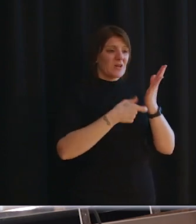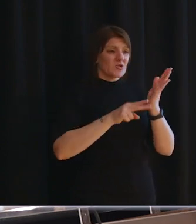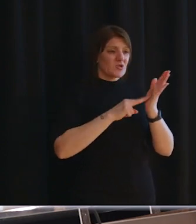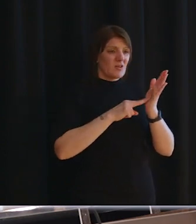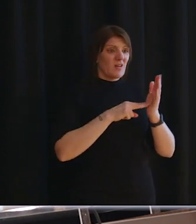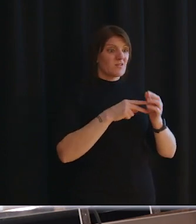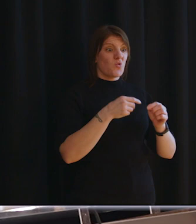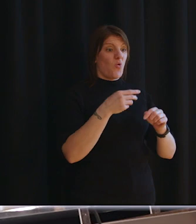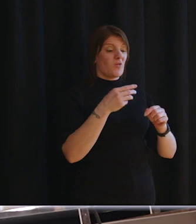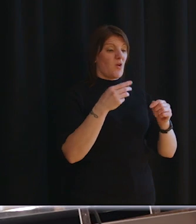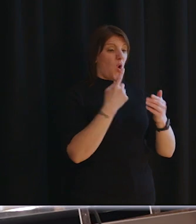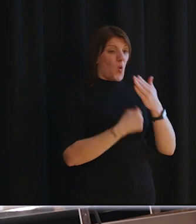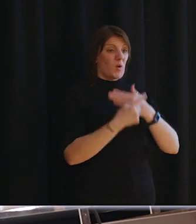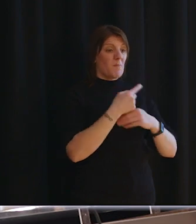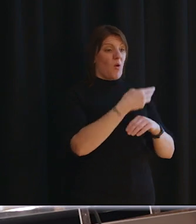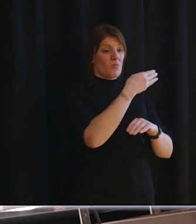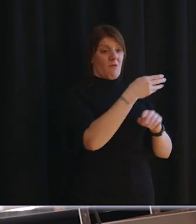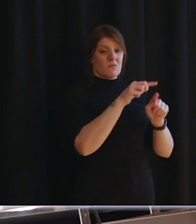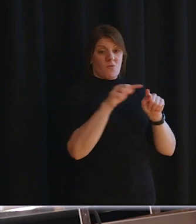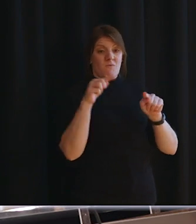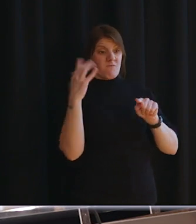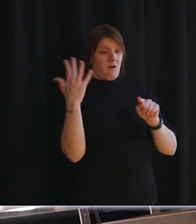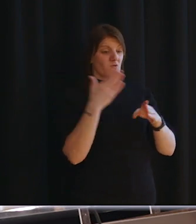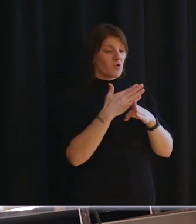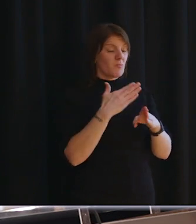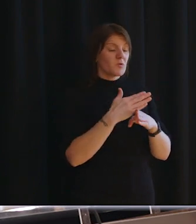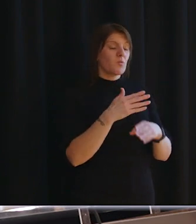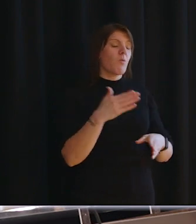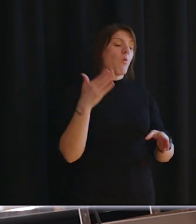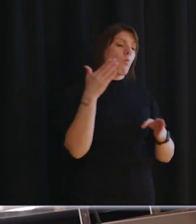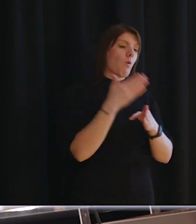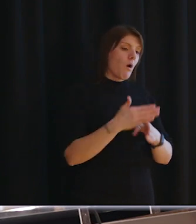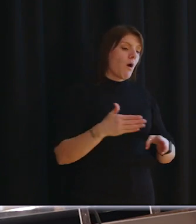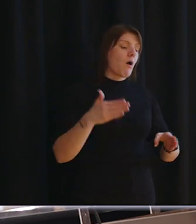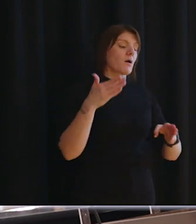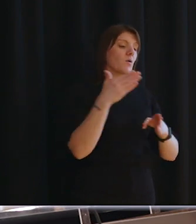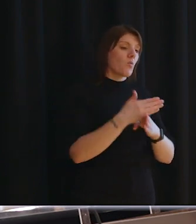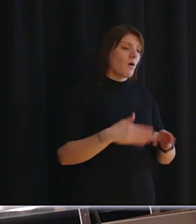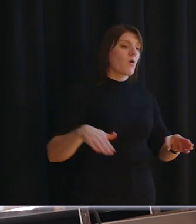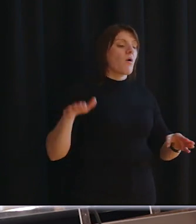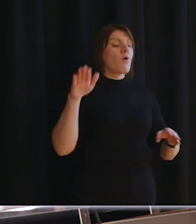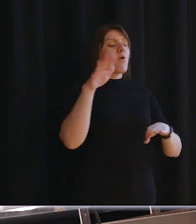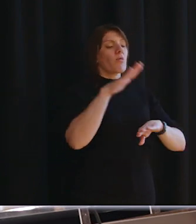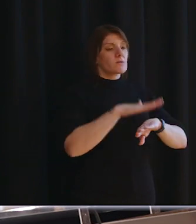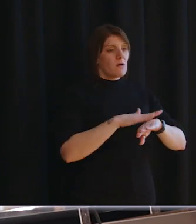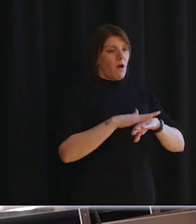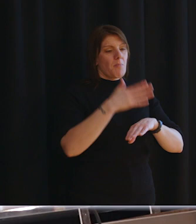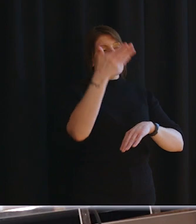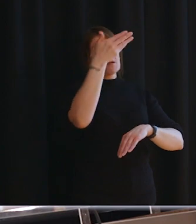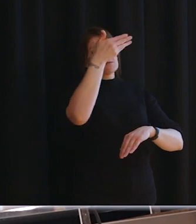9 till 5. When you're a teacher, you are working constantly over summer, over